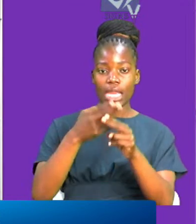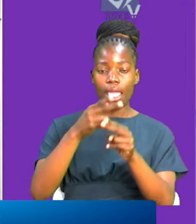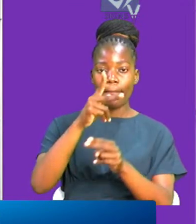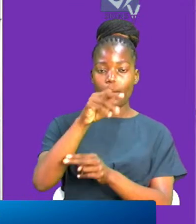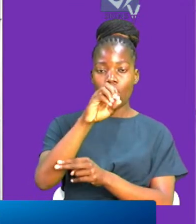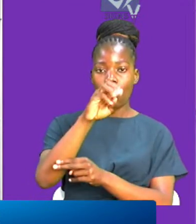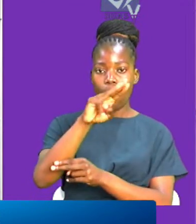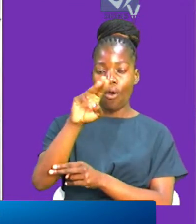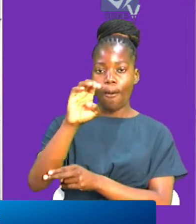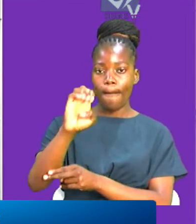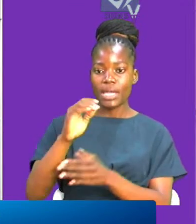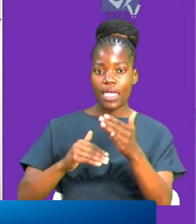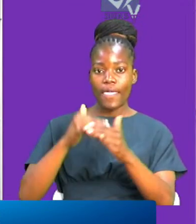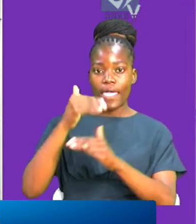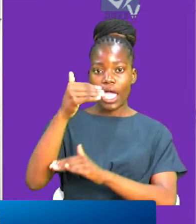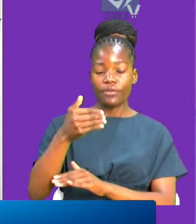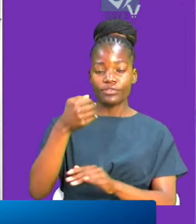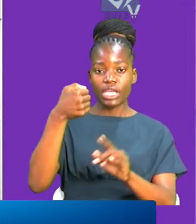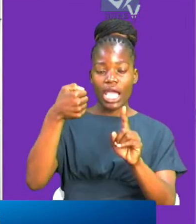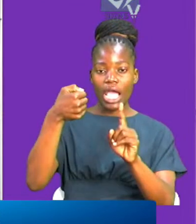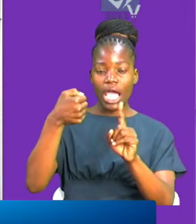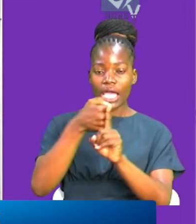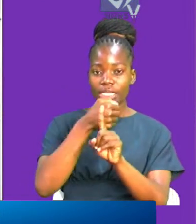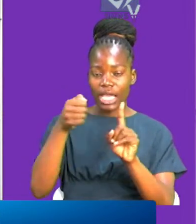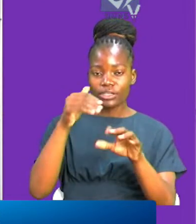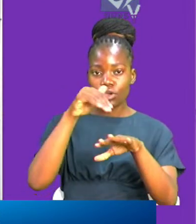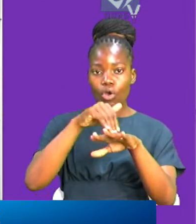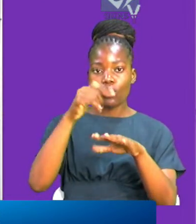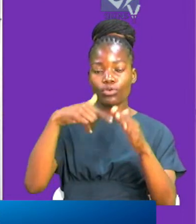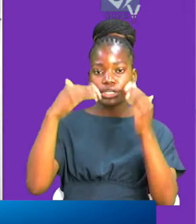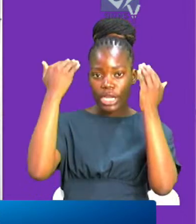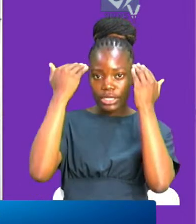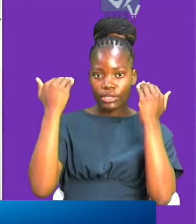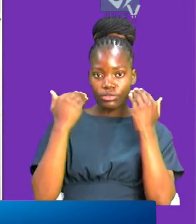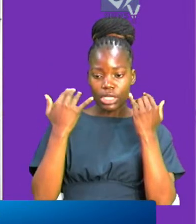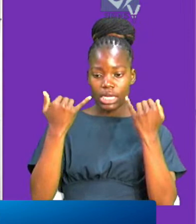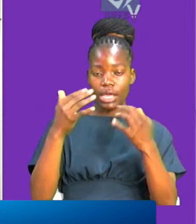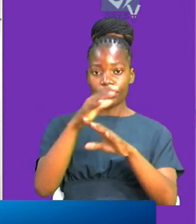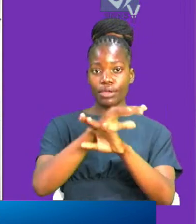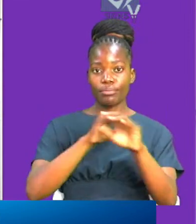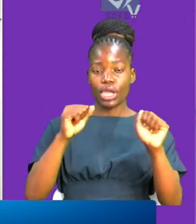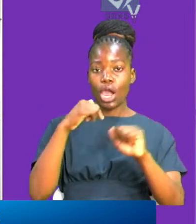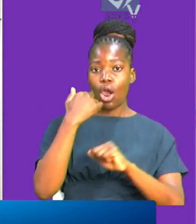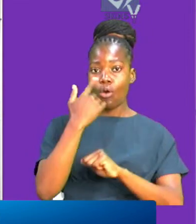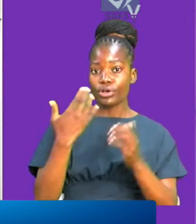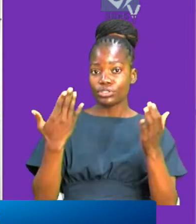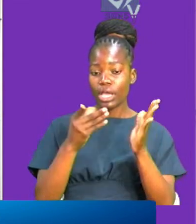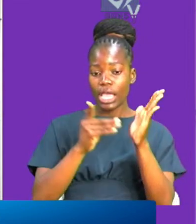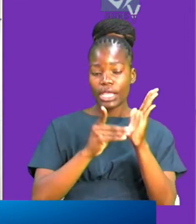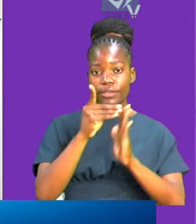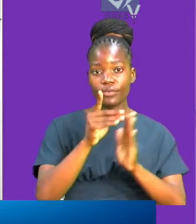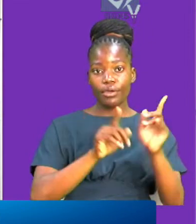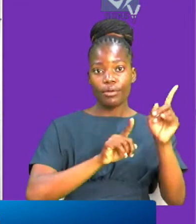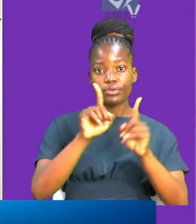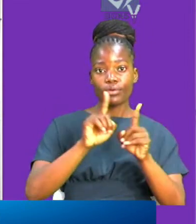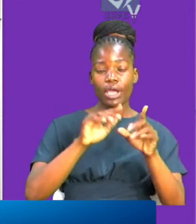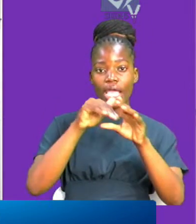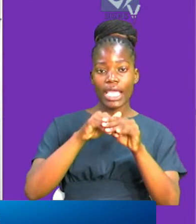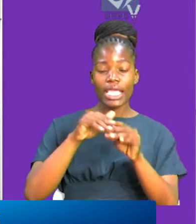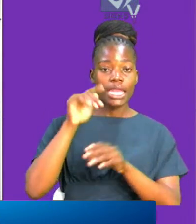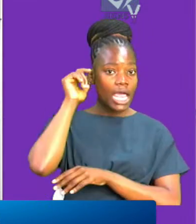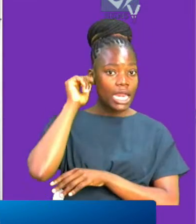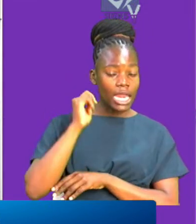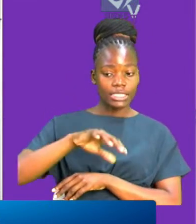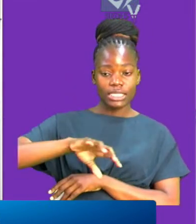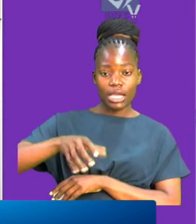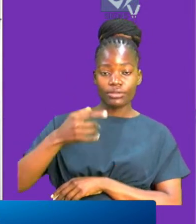following sustained attacks on the judiciary. Now, the president, who was in a development tour of Nandi County,